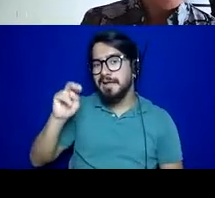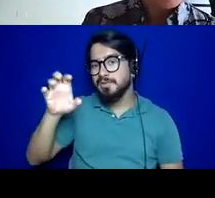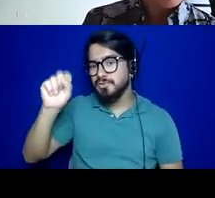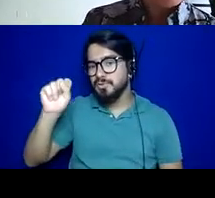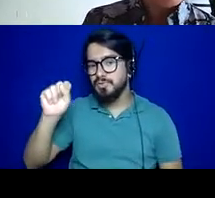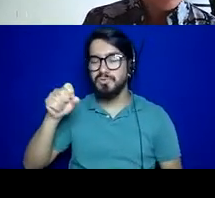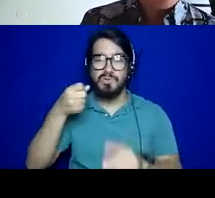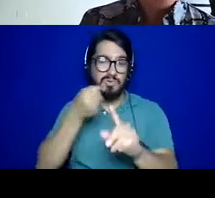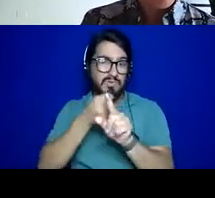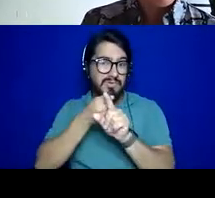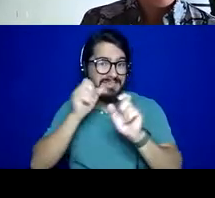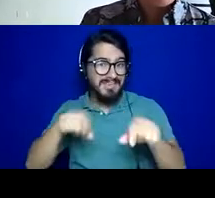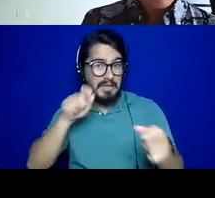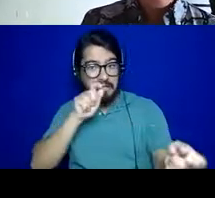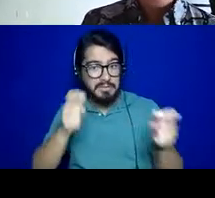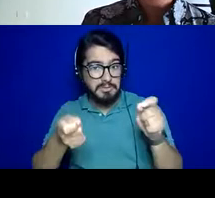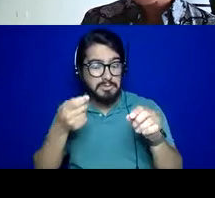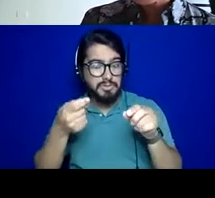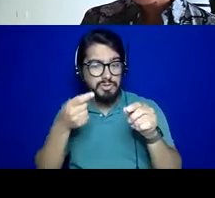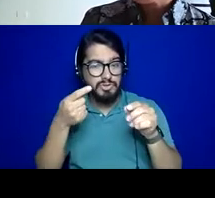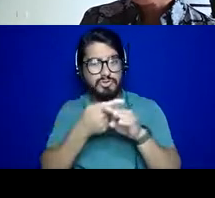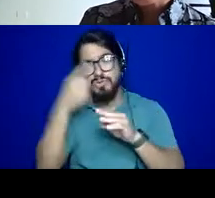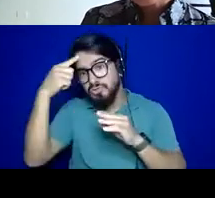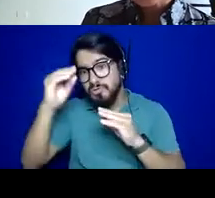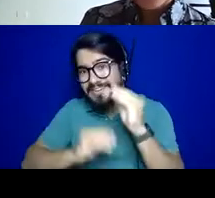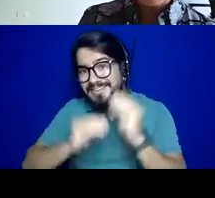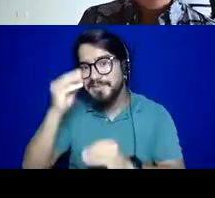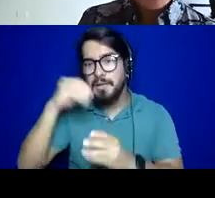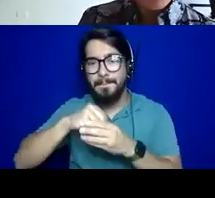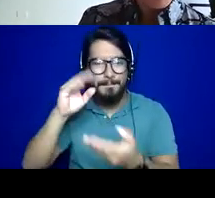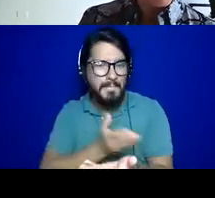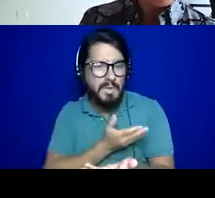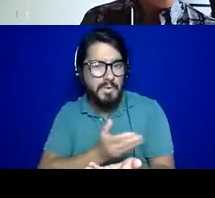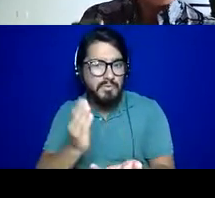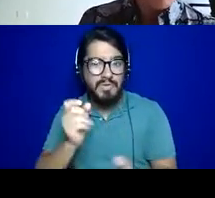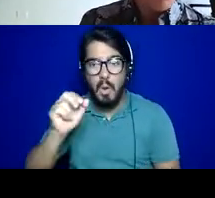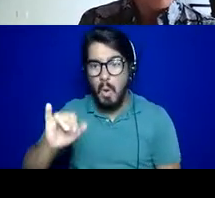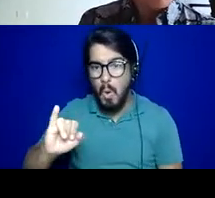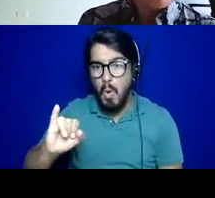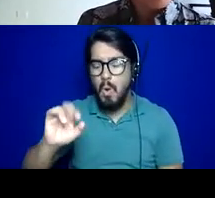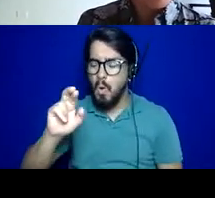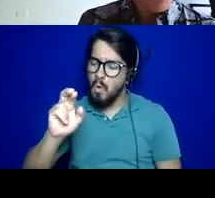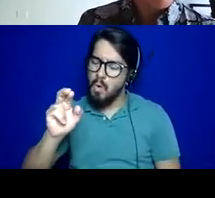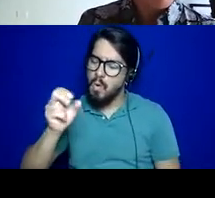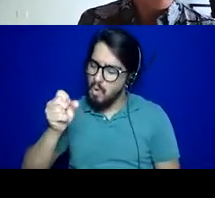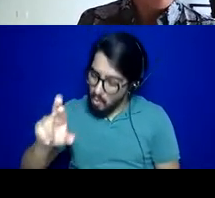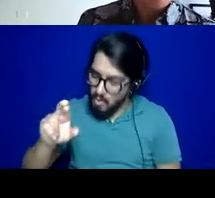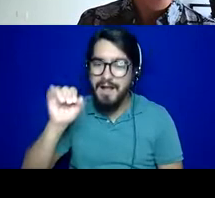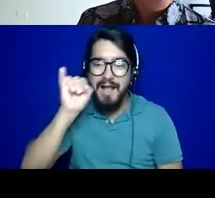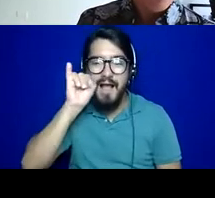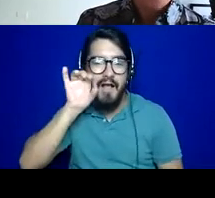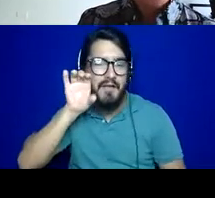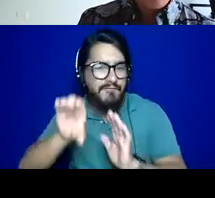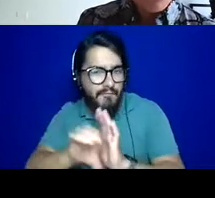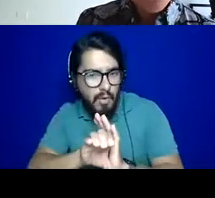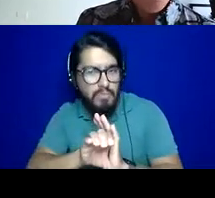the metadata on a song track. And similarly, iPhoto or whatever the built-in Apple Photo software